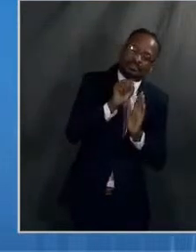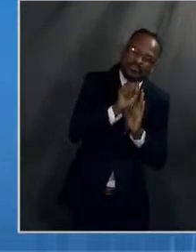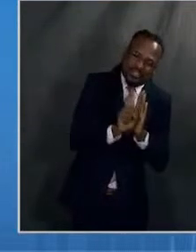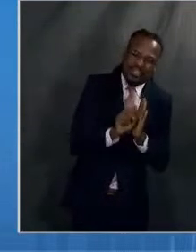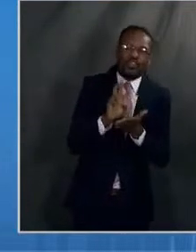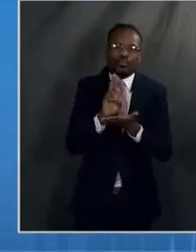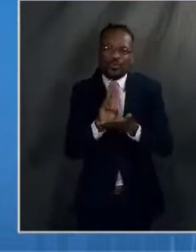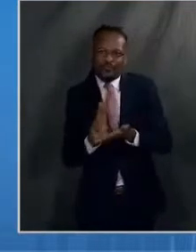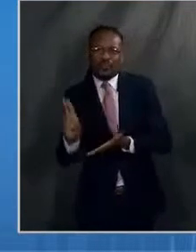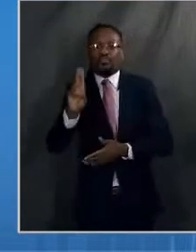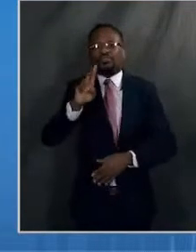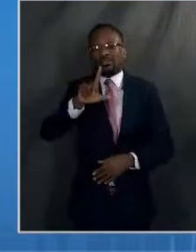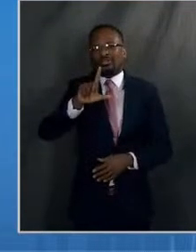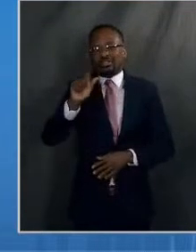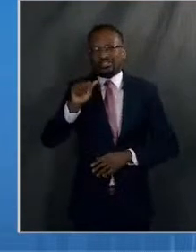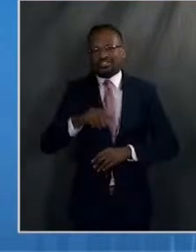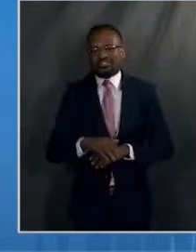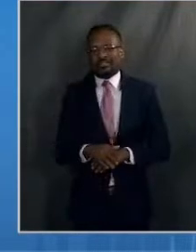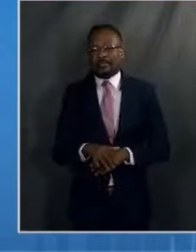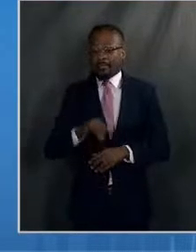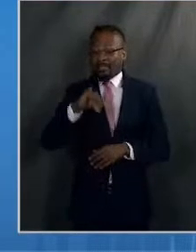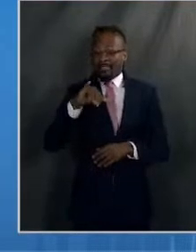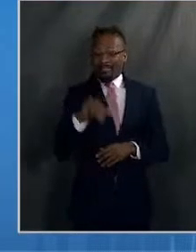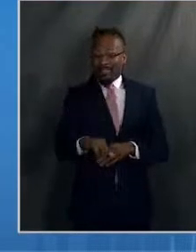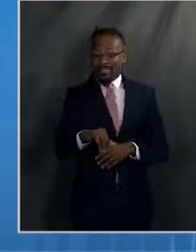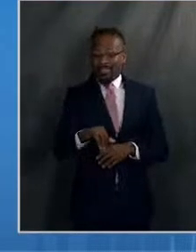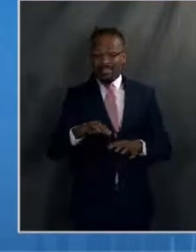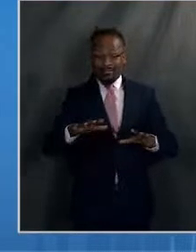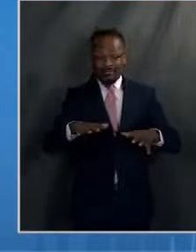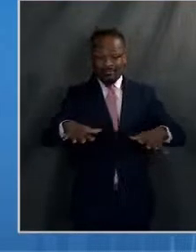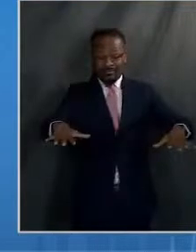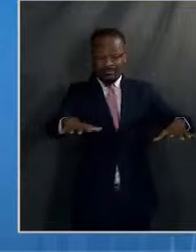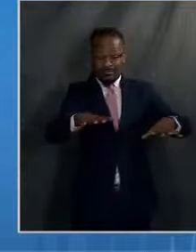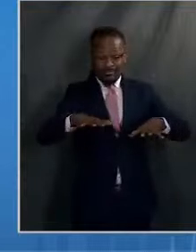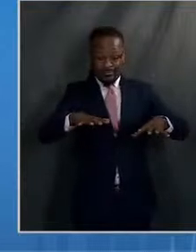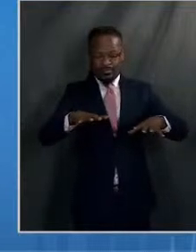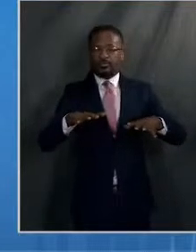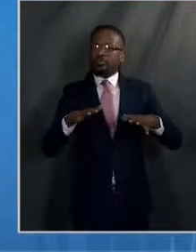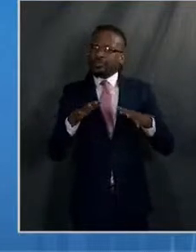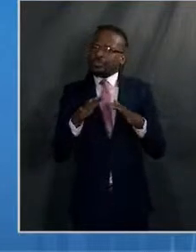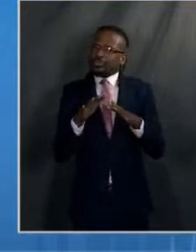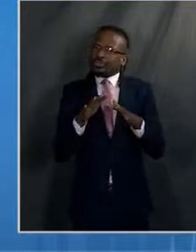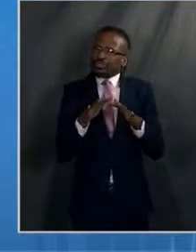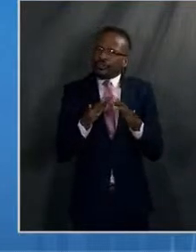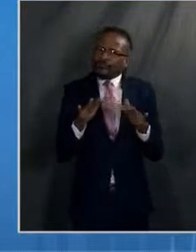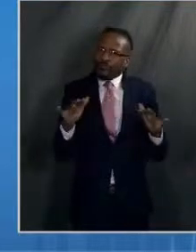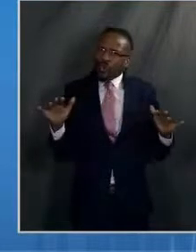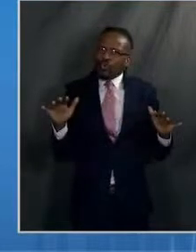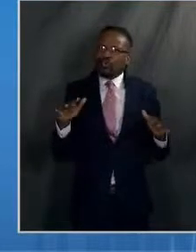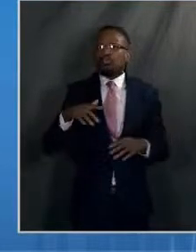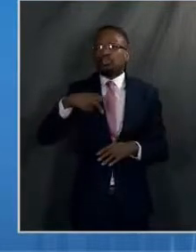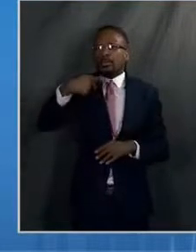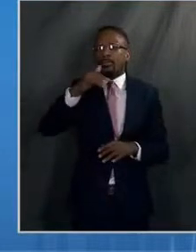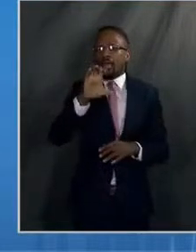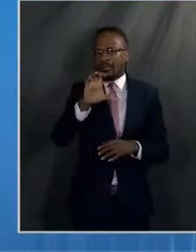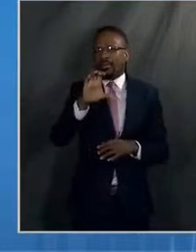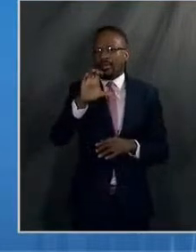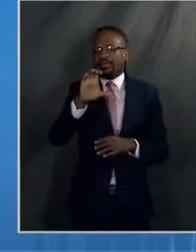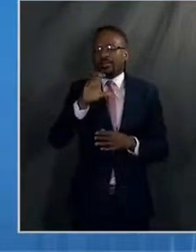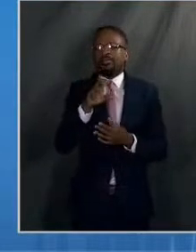University, Los Angeles. This is one of the most diverse public universities in the country, serving a large Latino